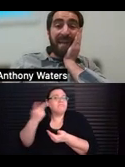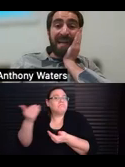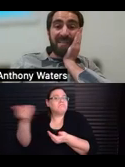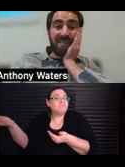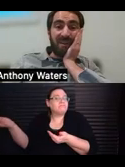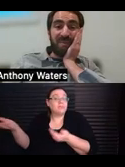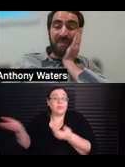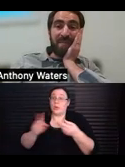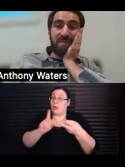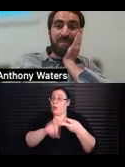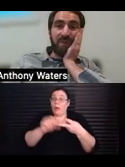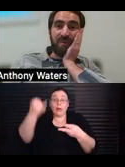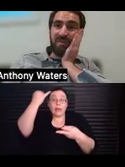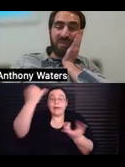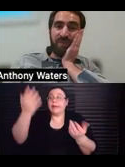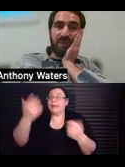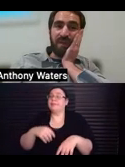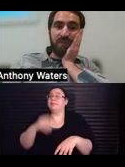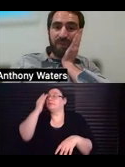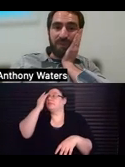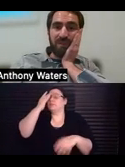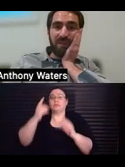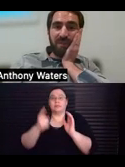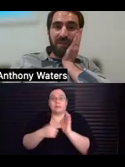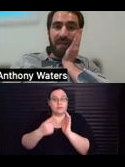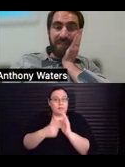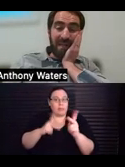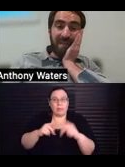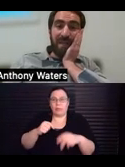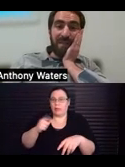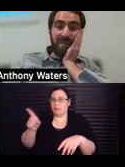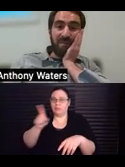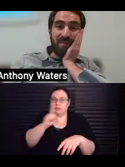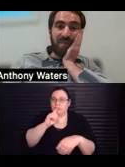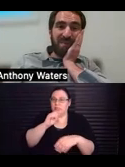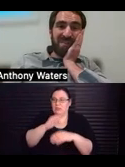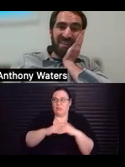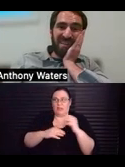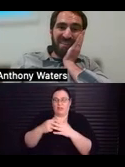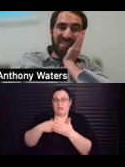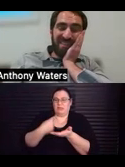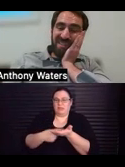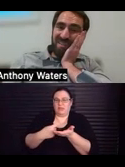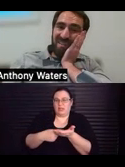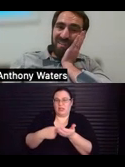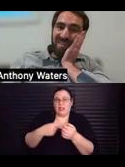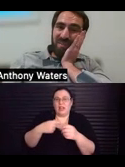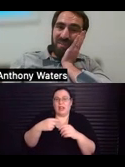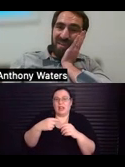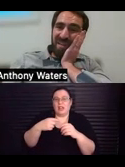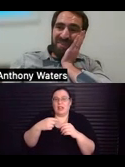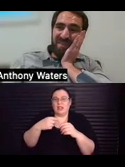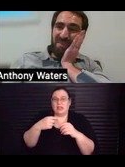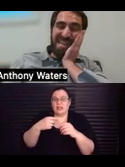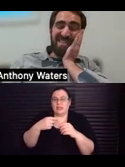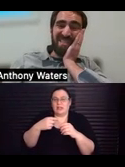Or I might ask, sometimes people just don't feel comfortable talking about it. And so maybe I'll say,